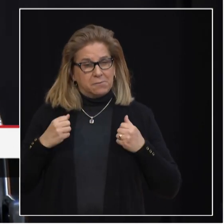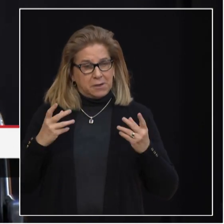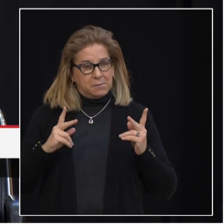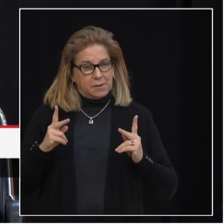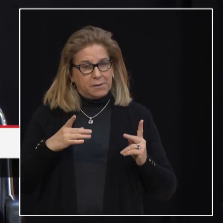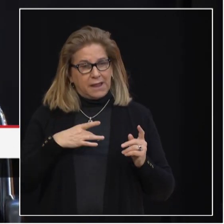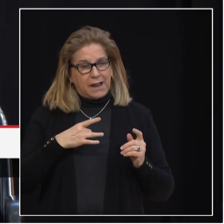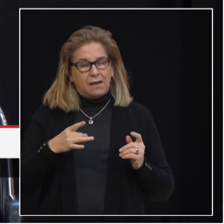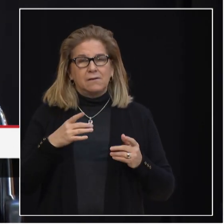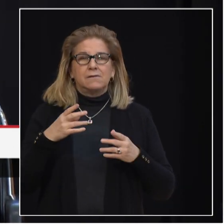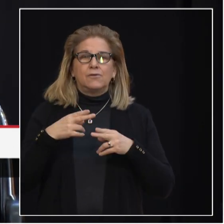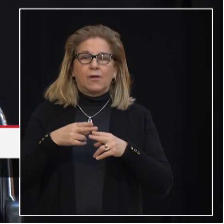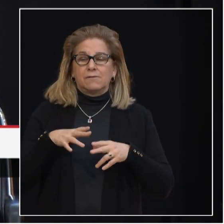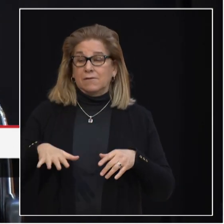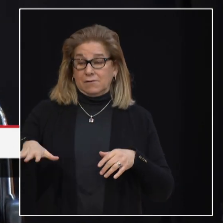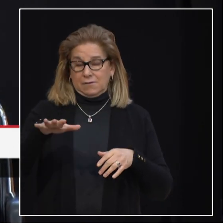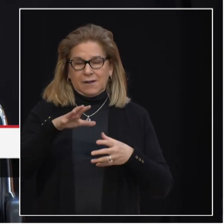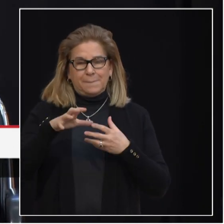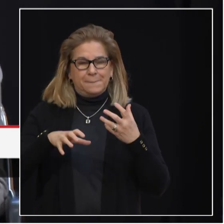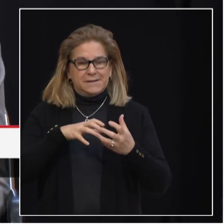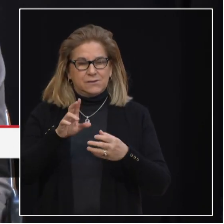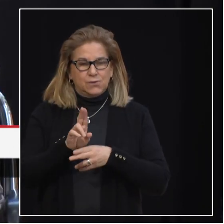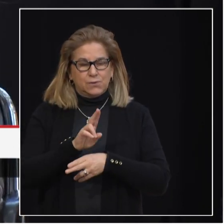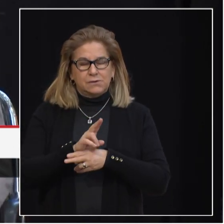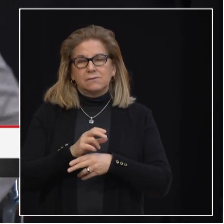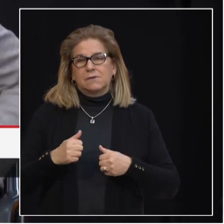So the vibrancy that you see,